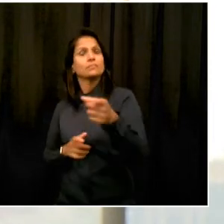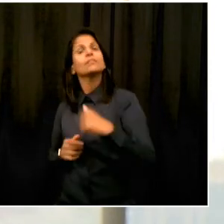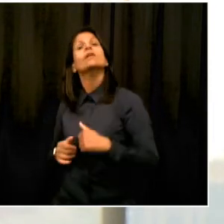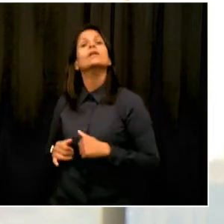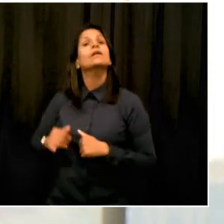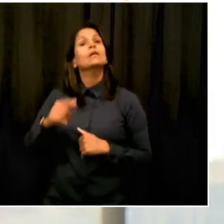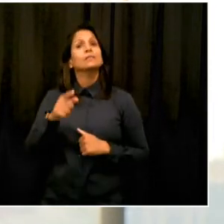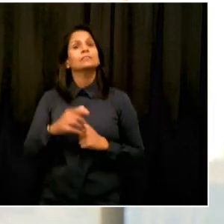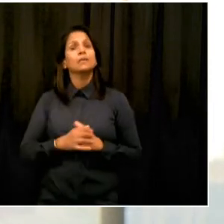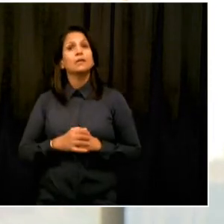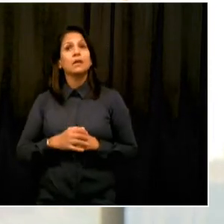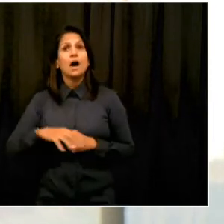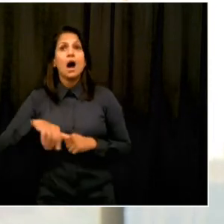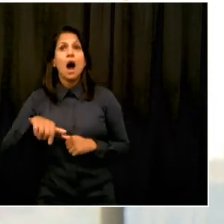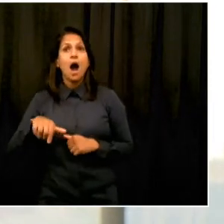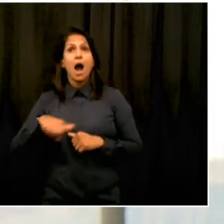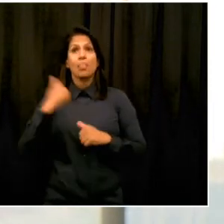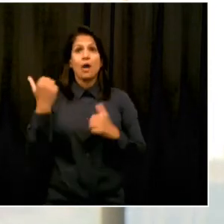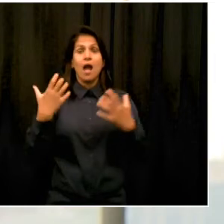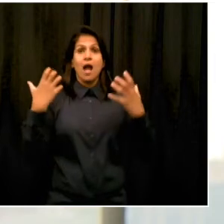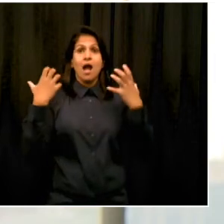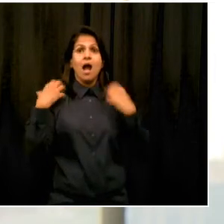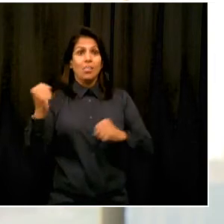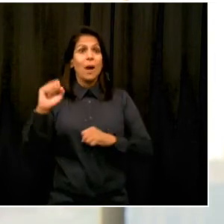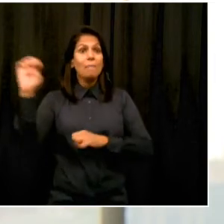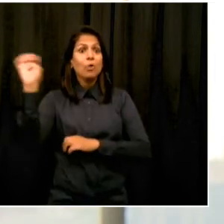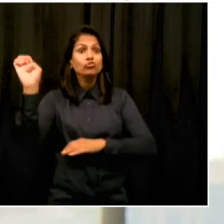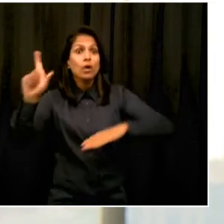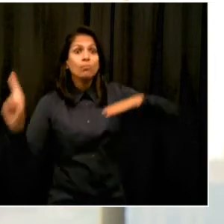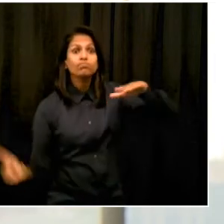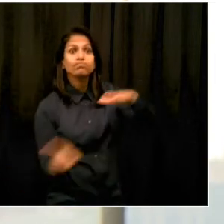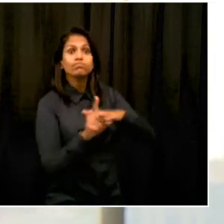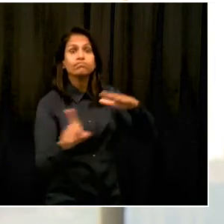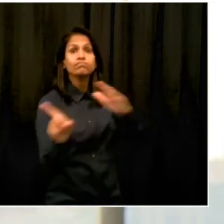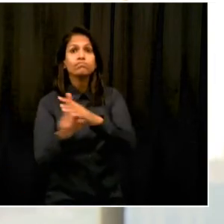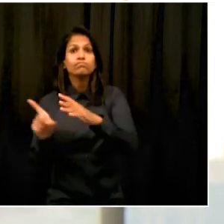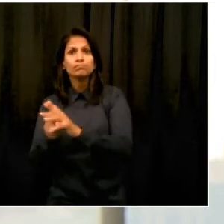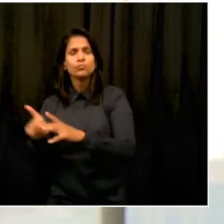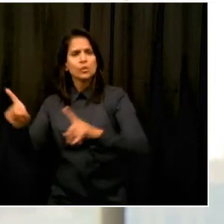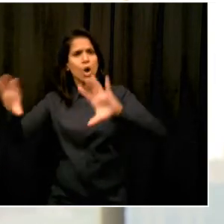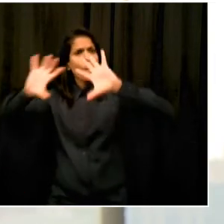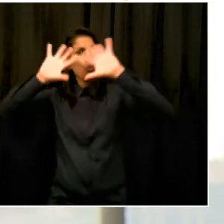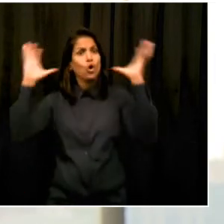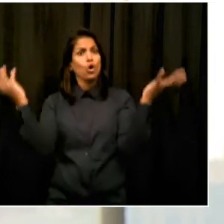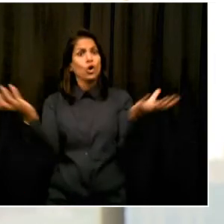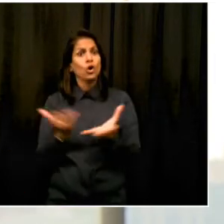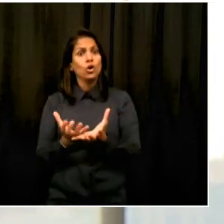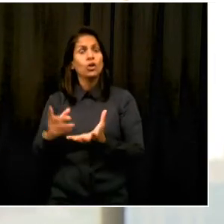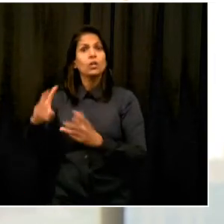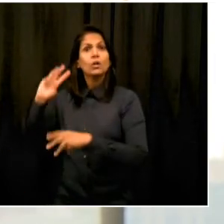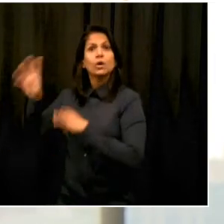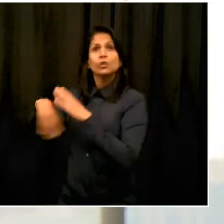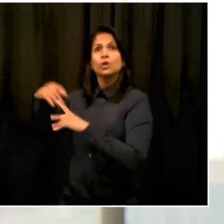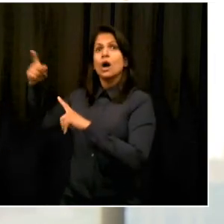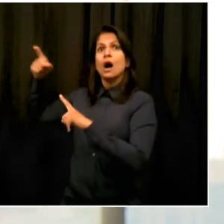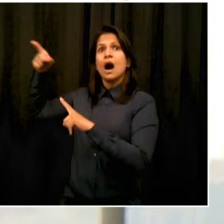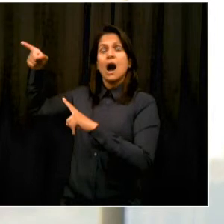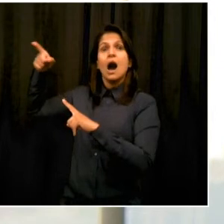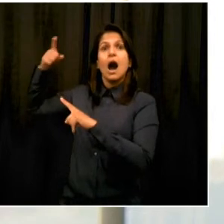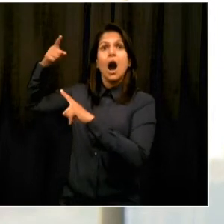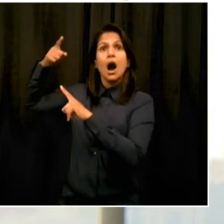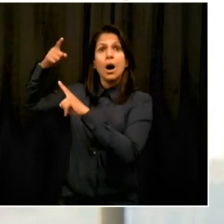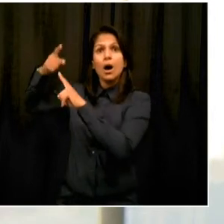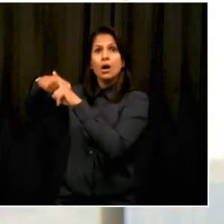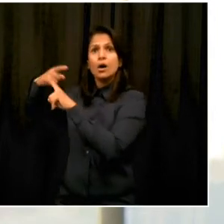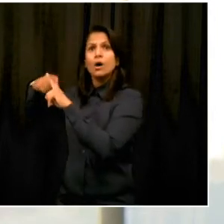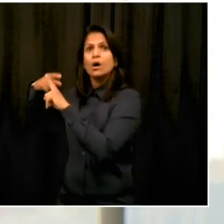We will all be involved in that struggle in every corner of the world. But again, we understand that global warming has powerful